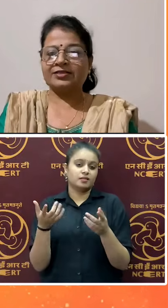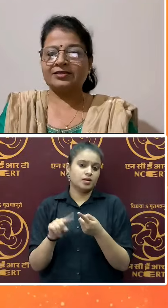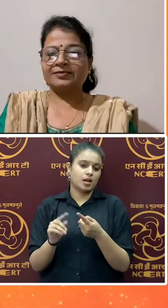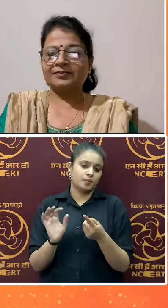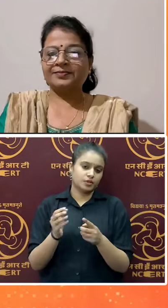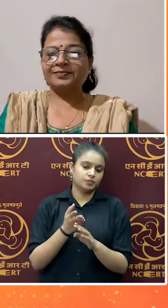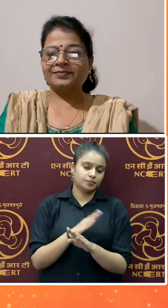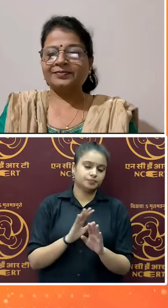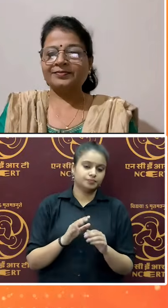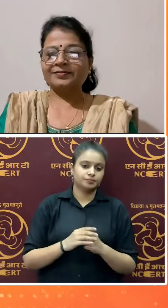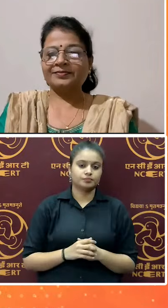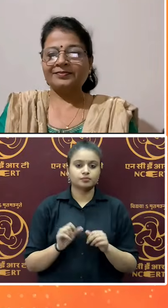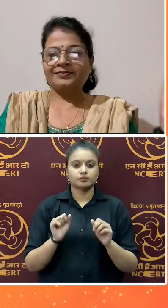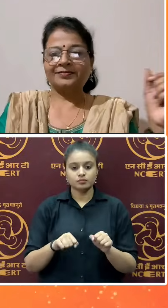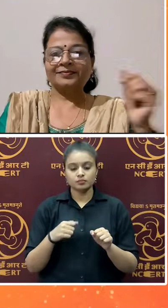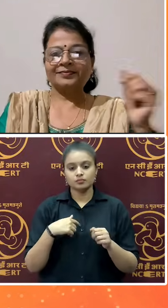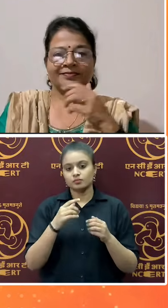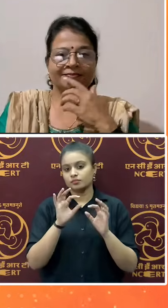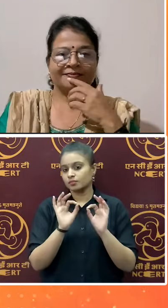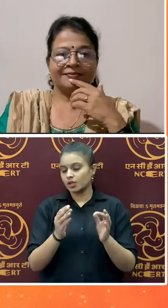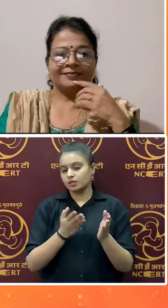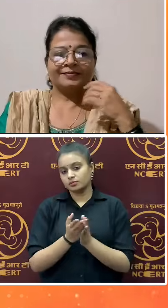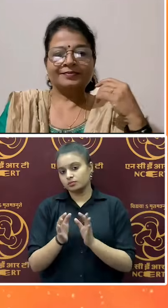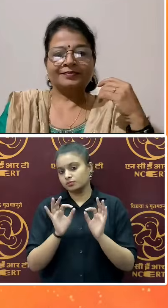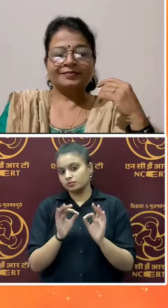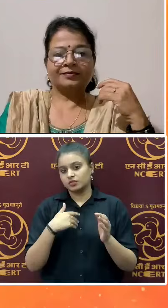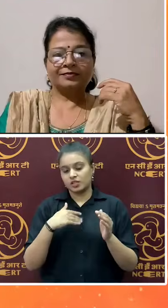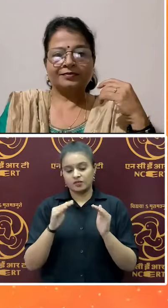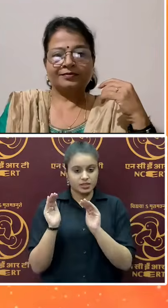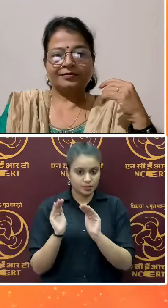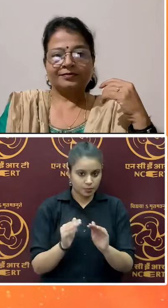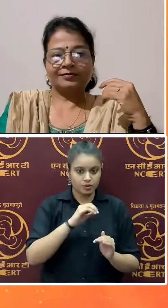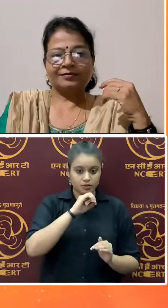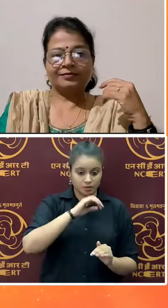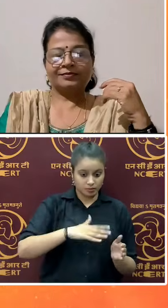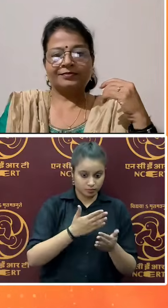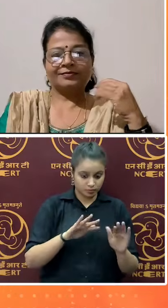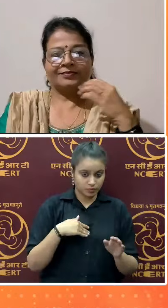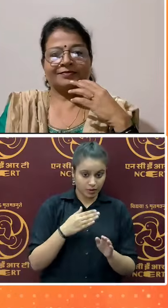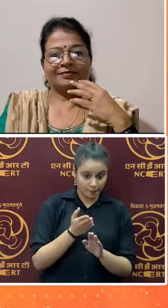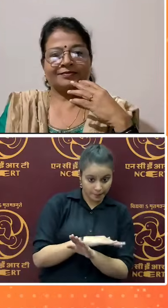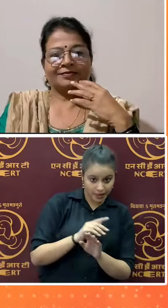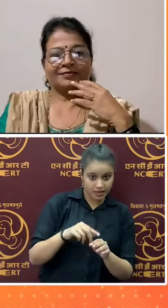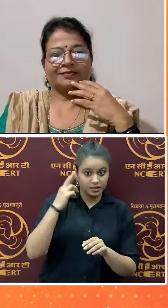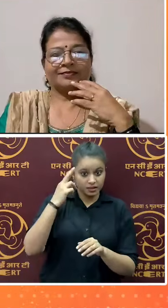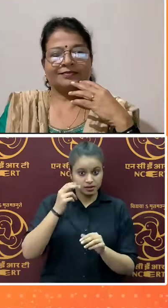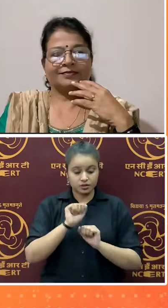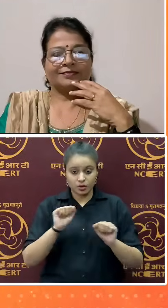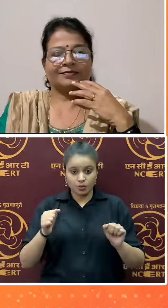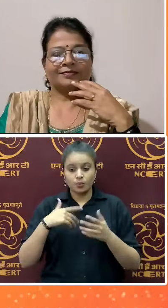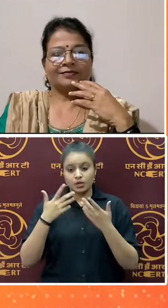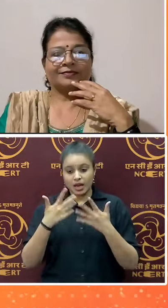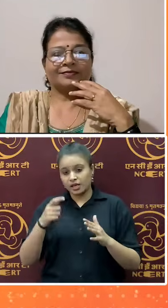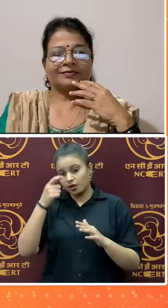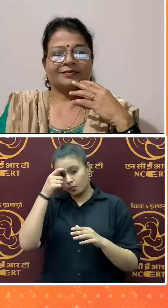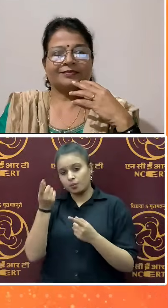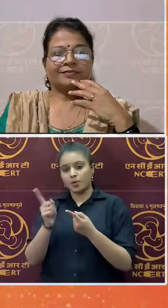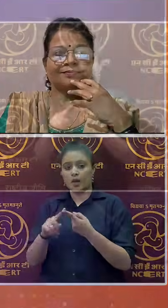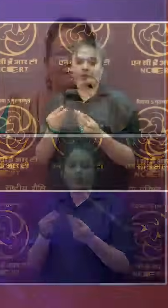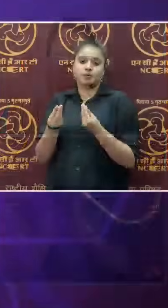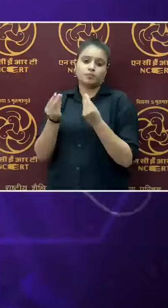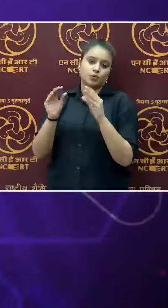disorders. Yes, ma'am. Very well said. Let's support adolescents early to build resilience, prevent disorders, and